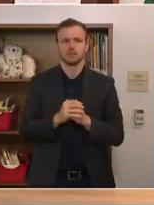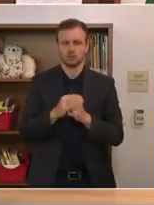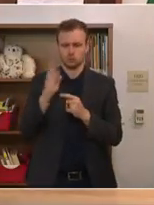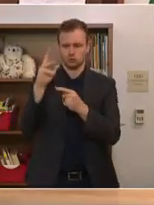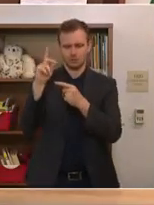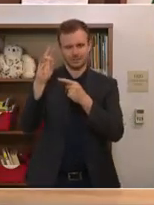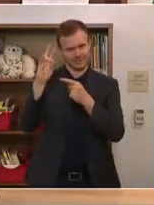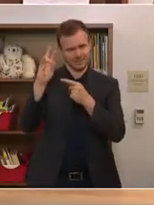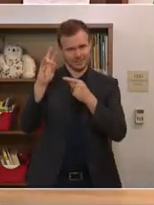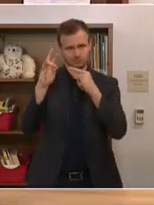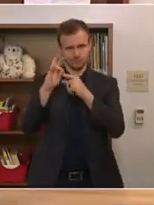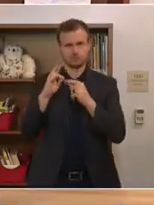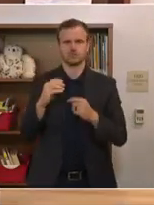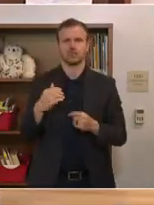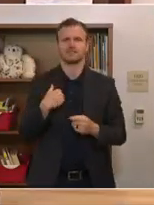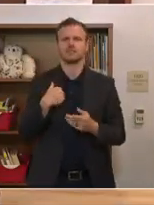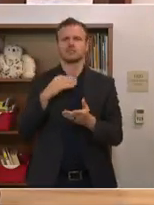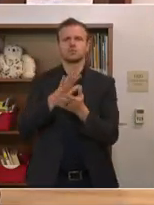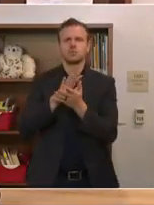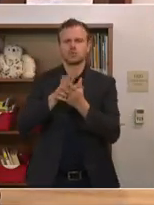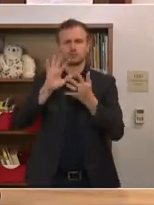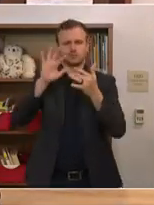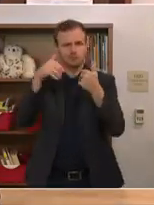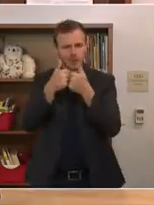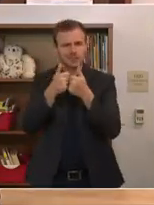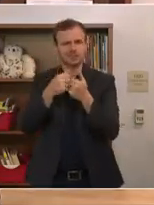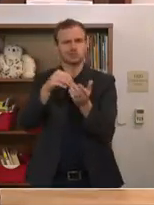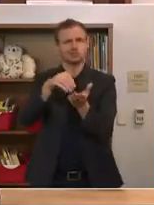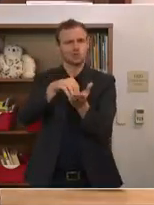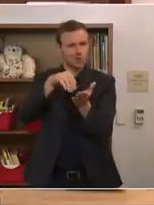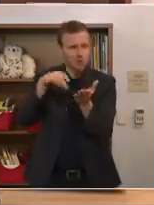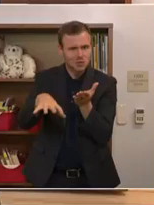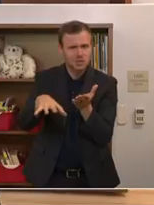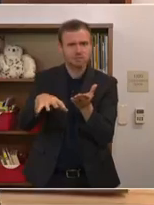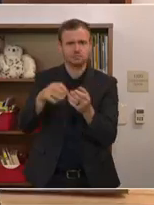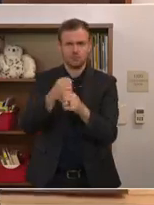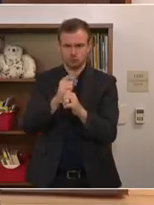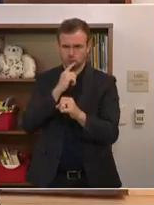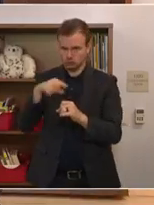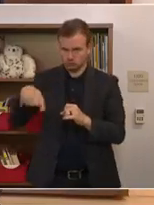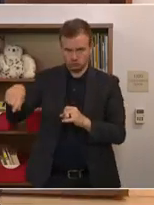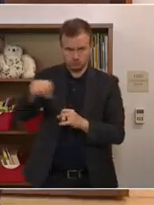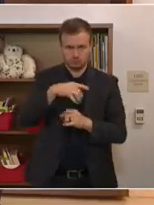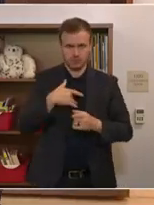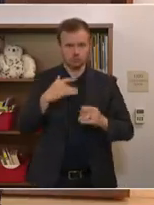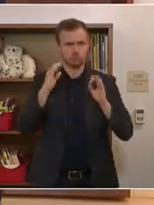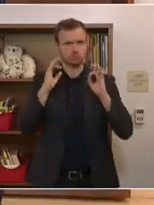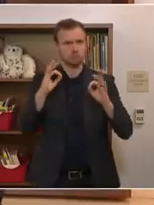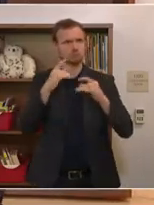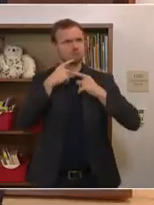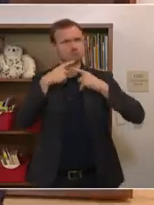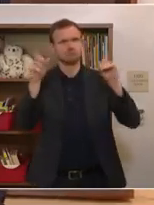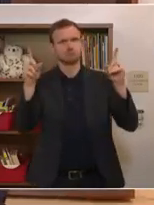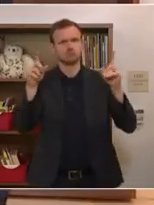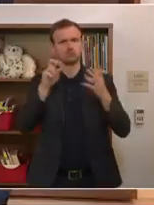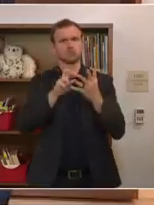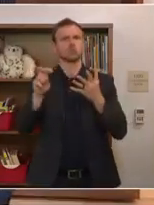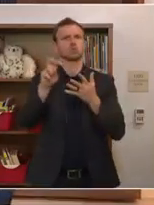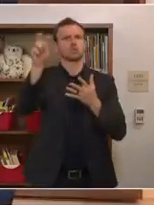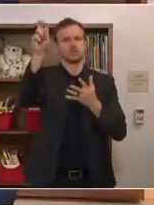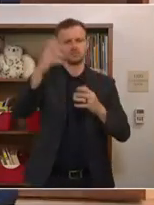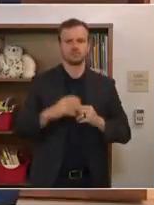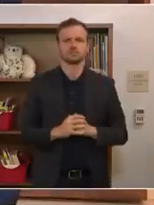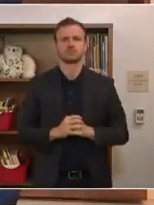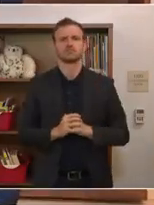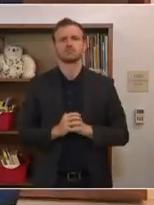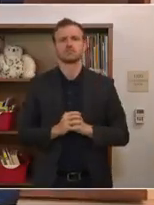schools that are challenging our children and making sure they're on the pathways to success. And we know